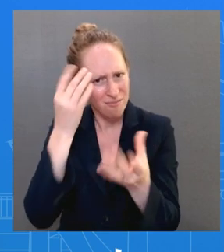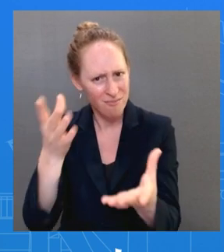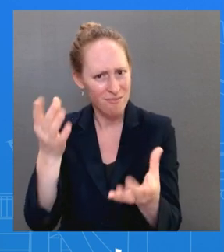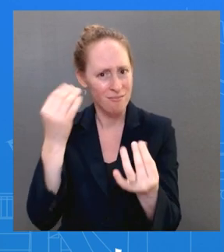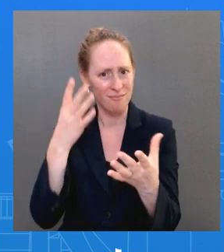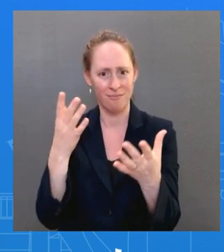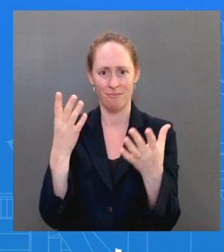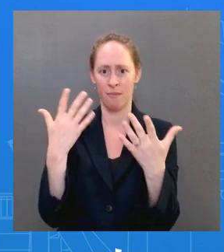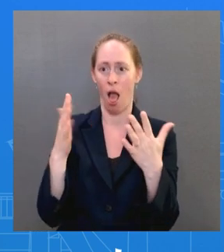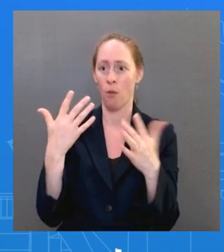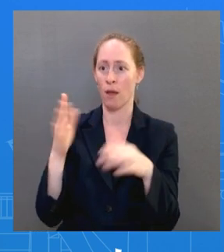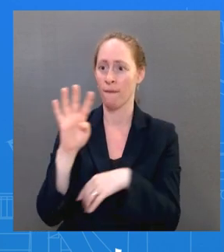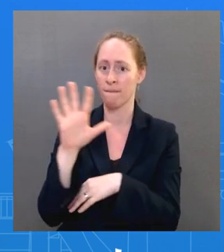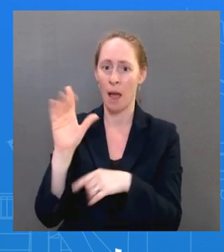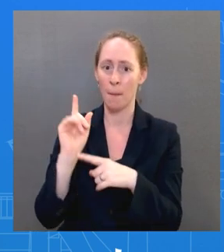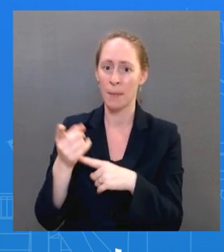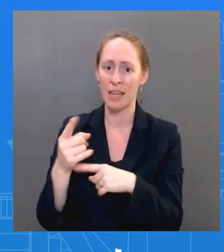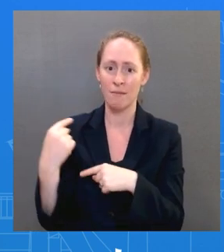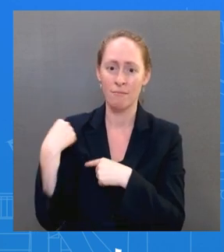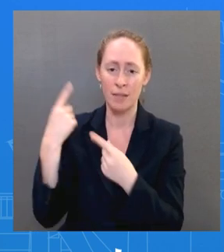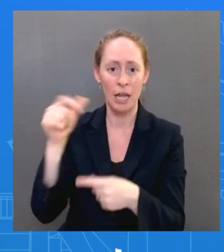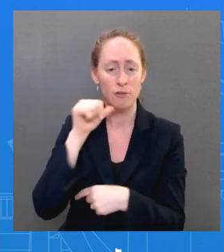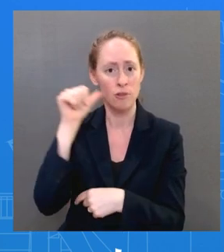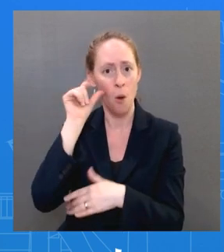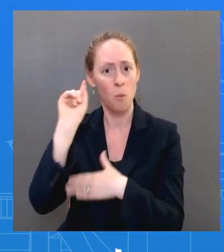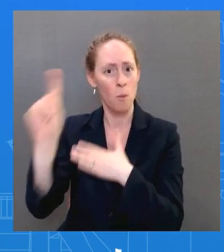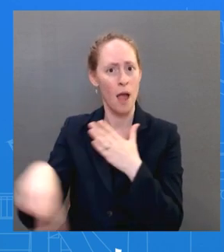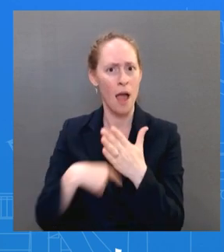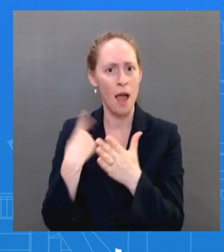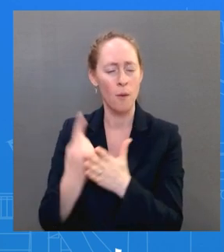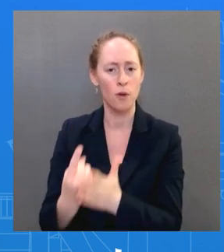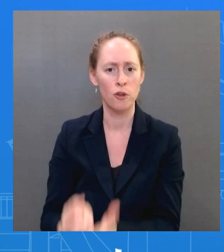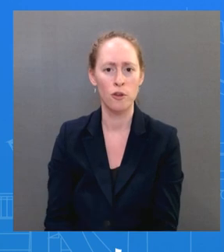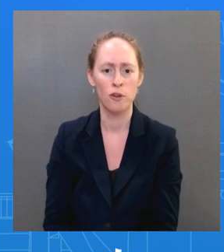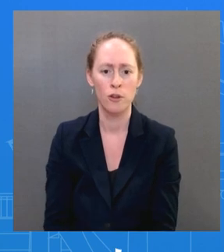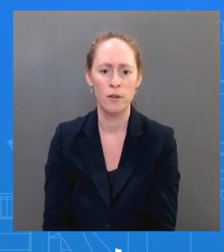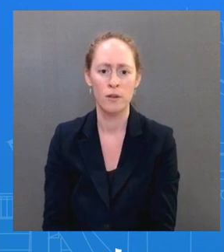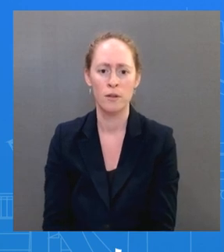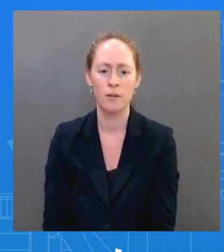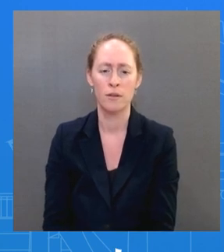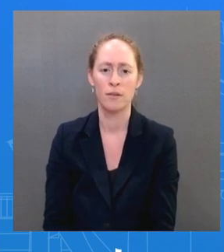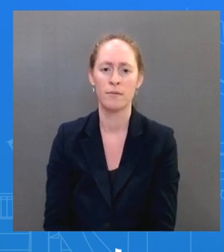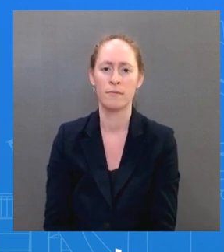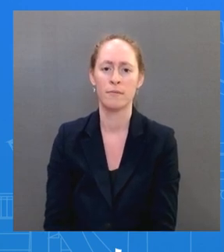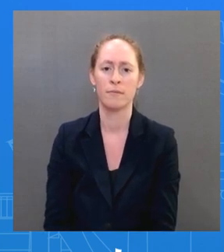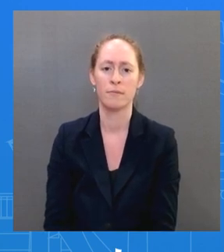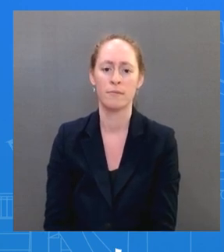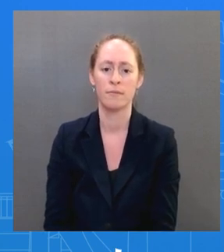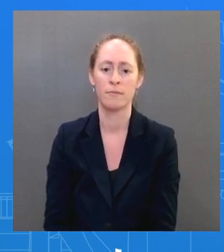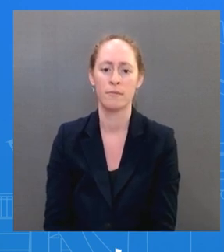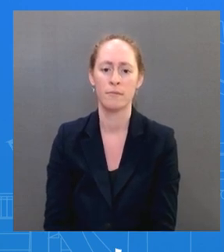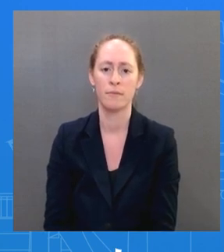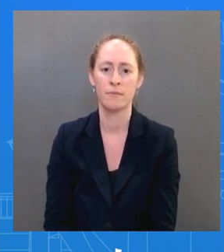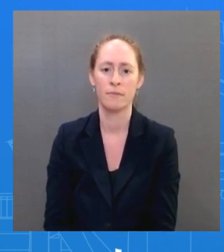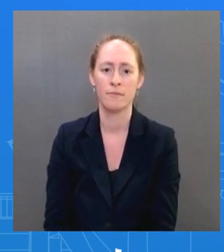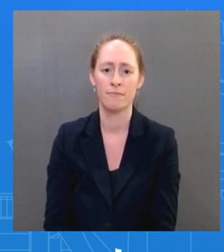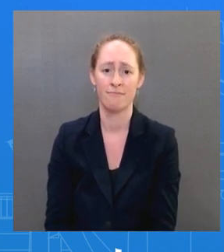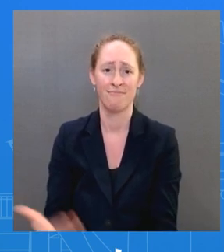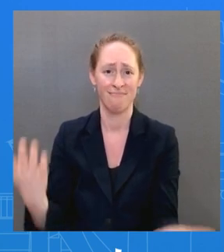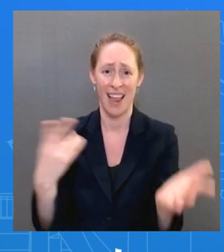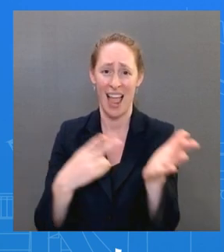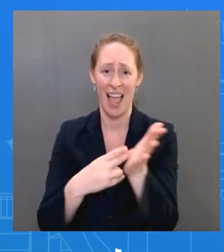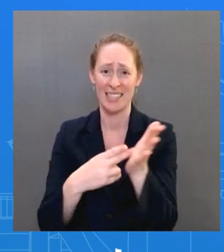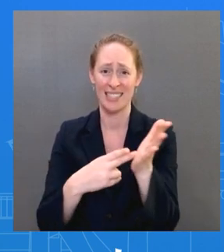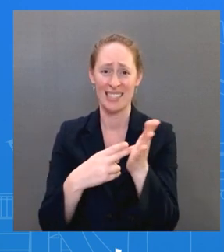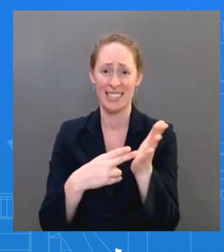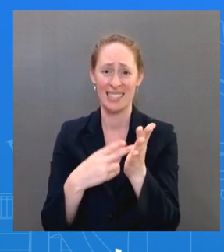you, answering questions, fielding questions. And to be quite honest, there's nothing, we don't believe, and Dr.